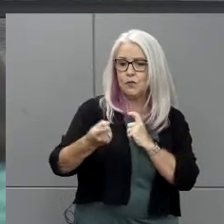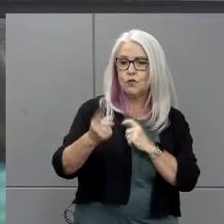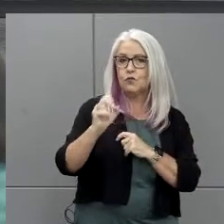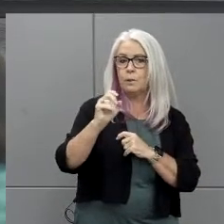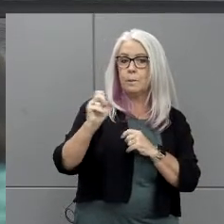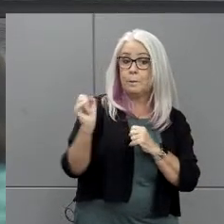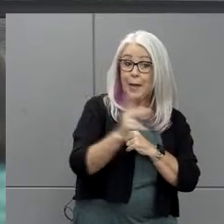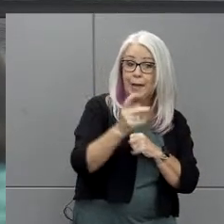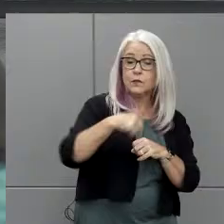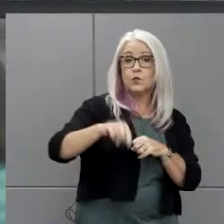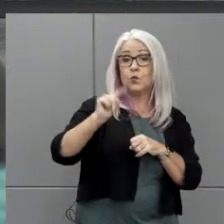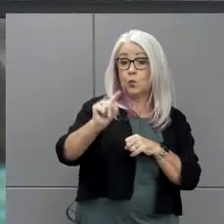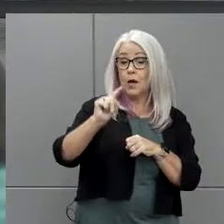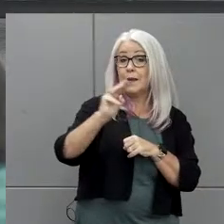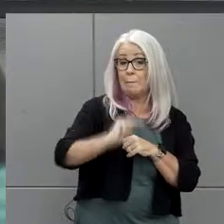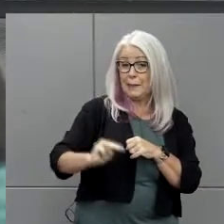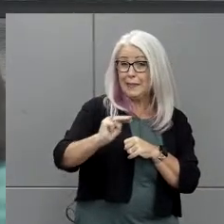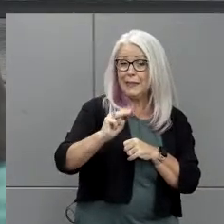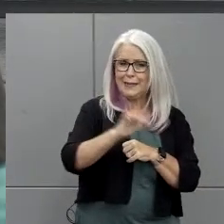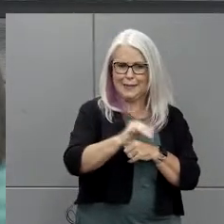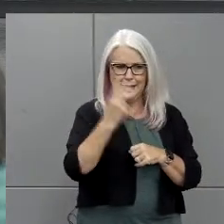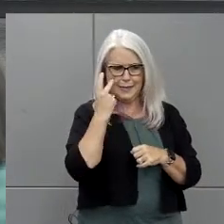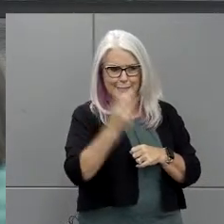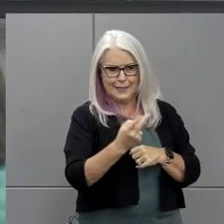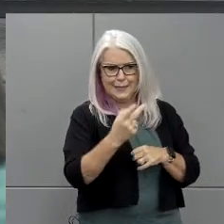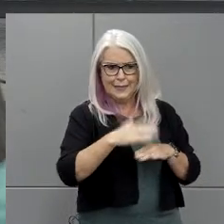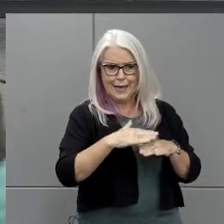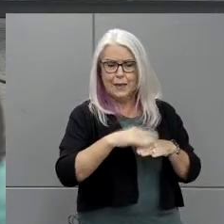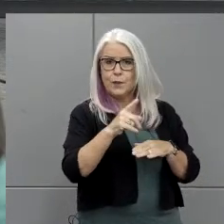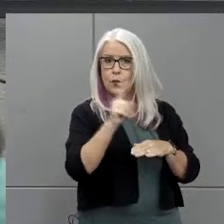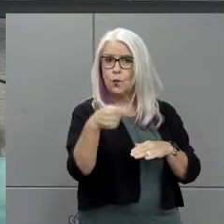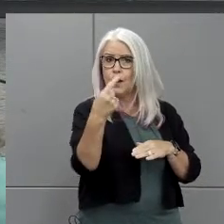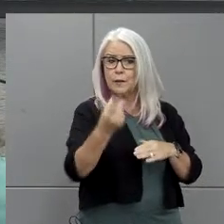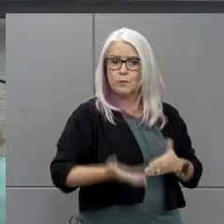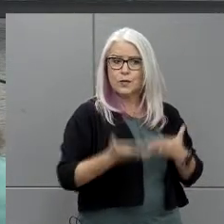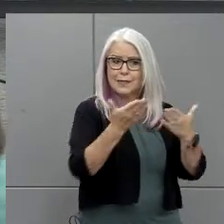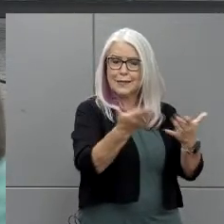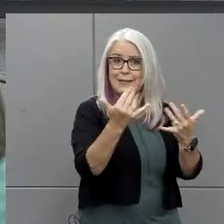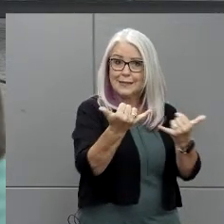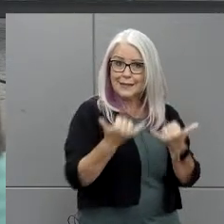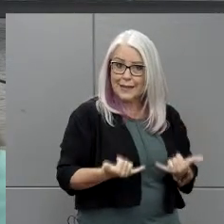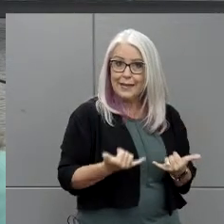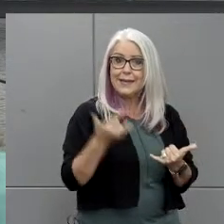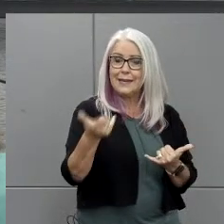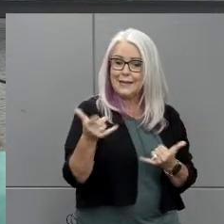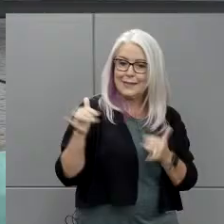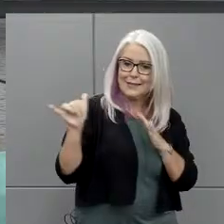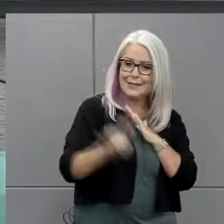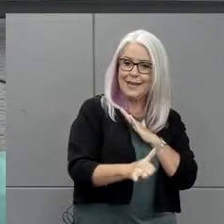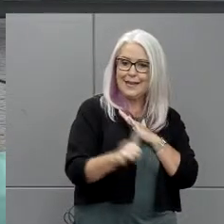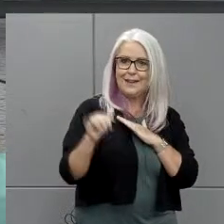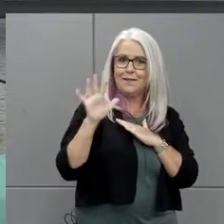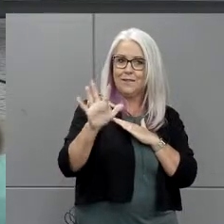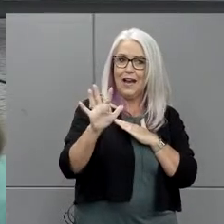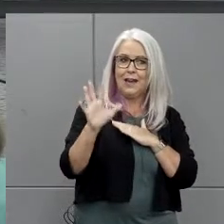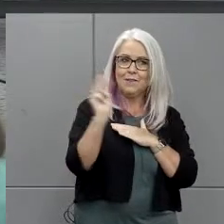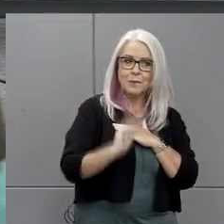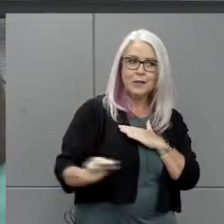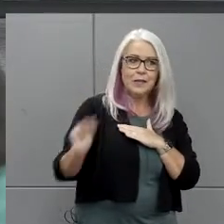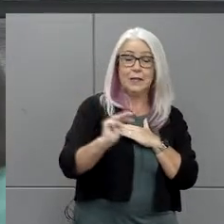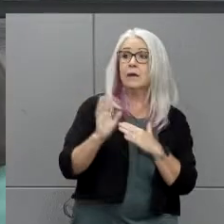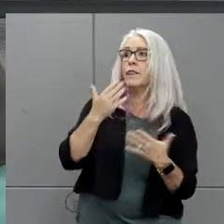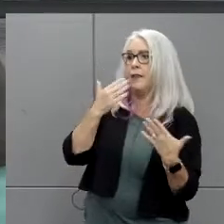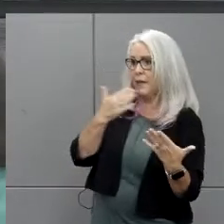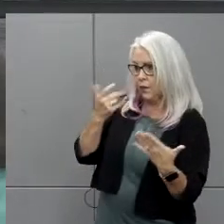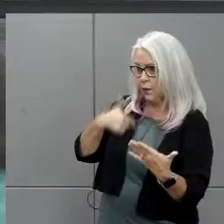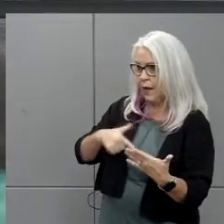on the last contract, and I see on the one that was presented to us today, it remained at 5 million. Thank you. Yes, I